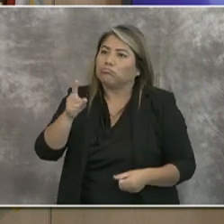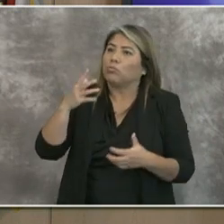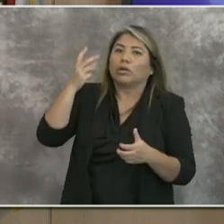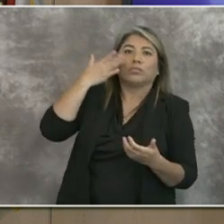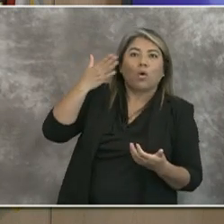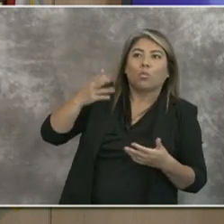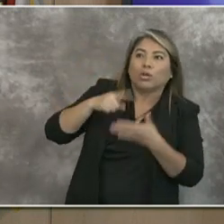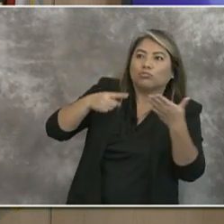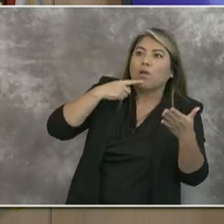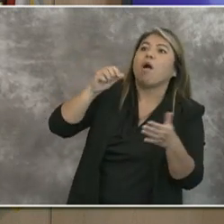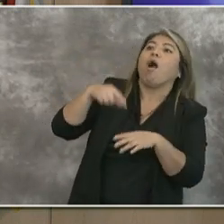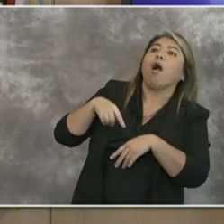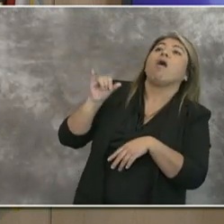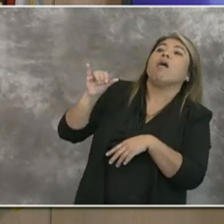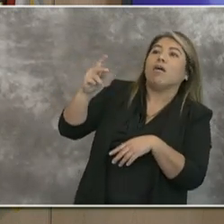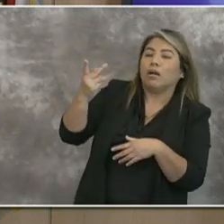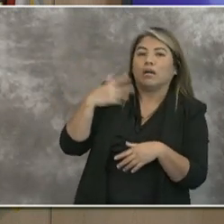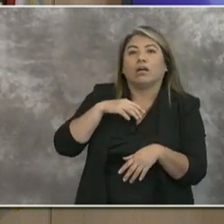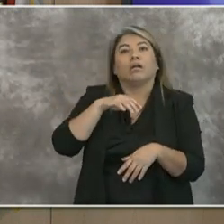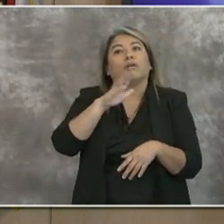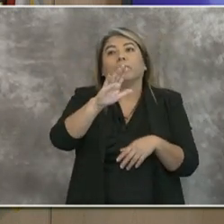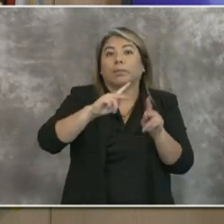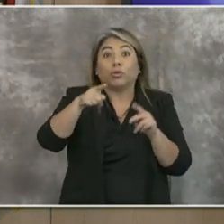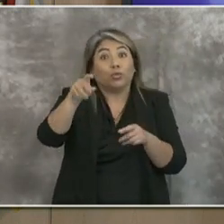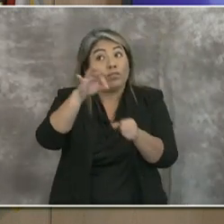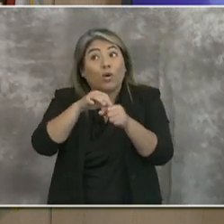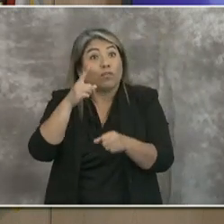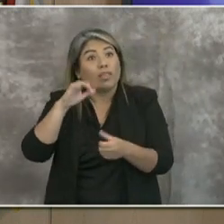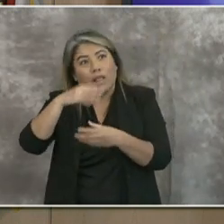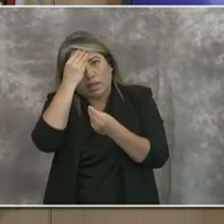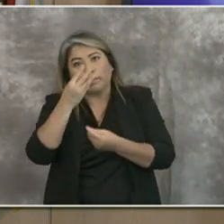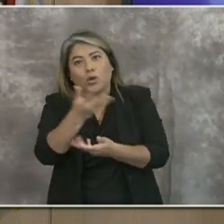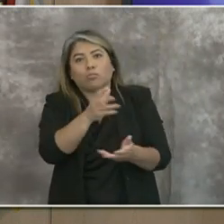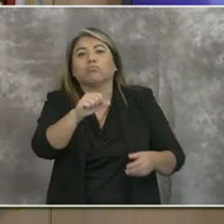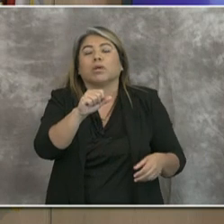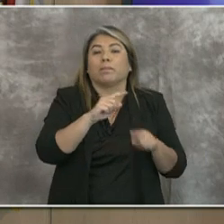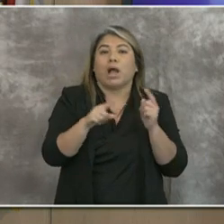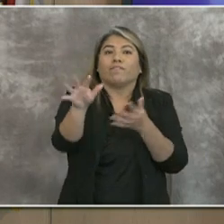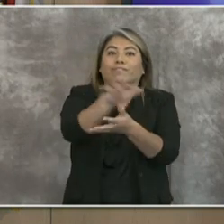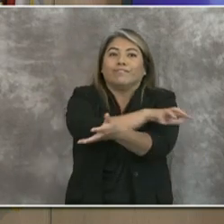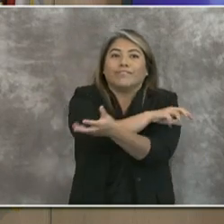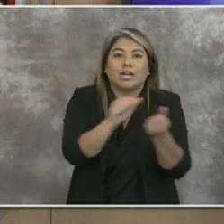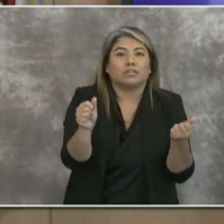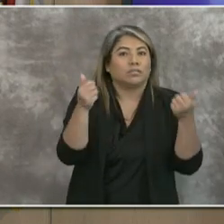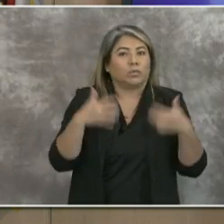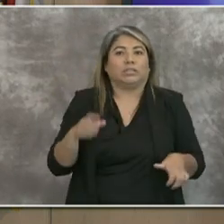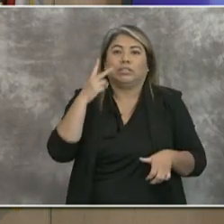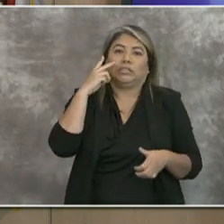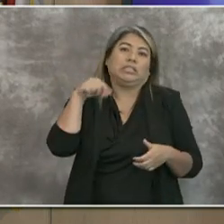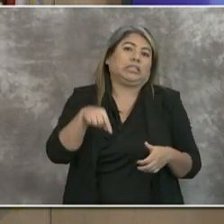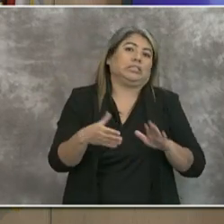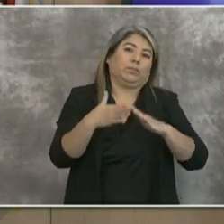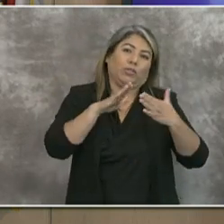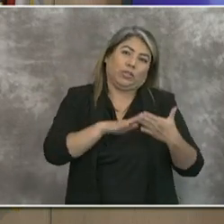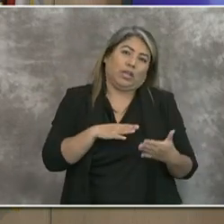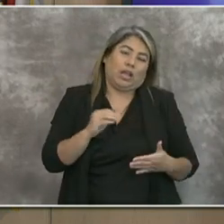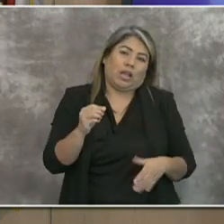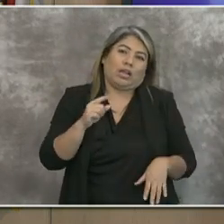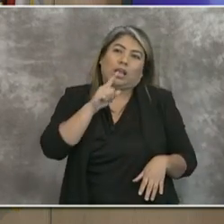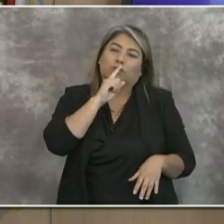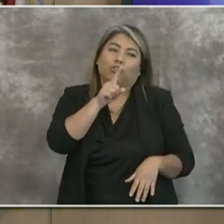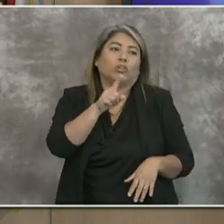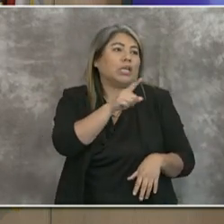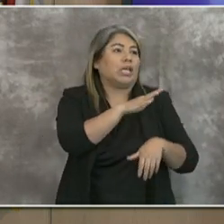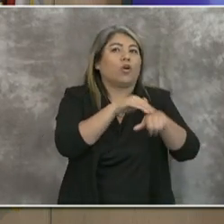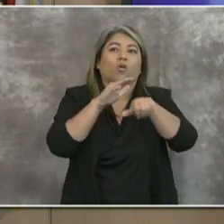to your elected officials and to others. But the violence is something that we really don't want to see in this community. And I certainly call